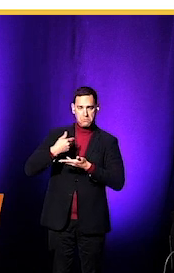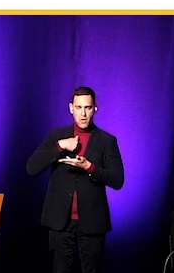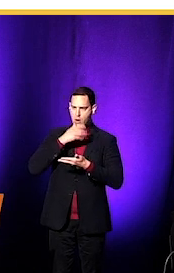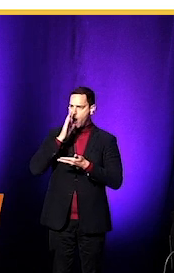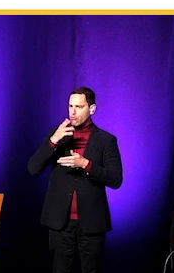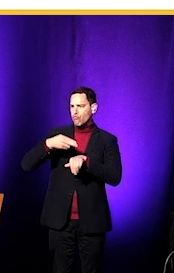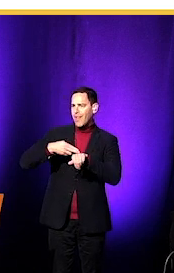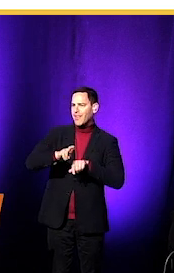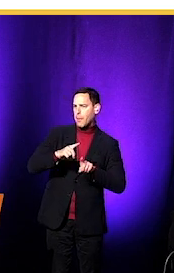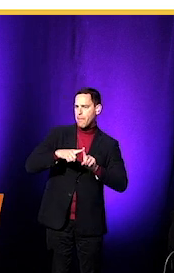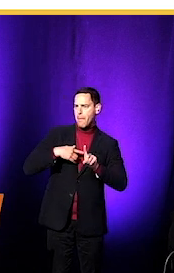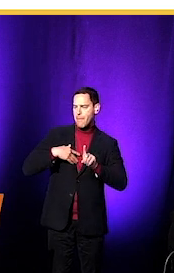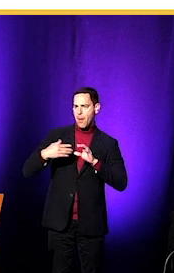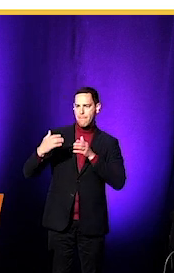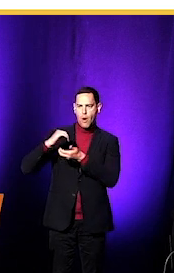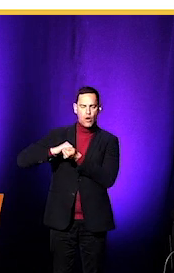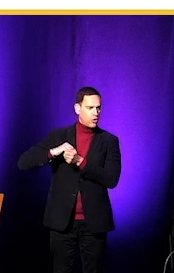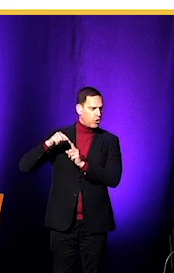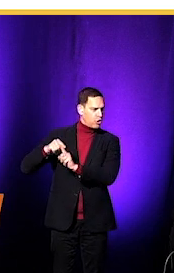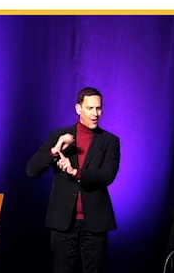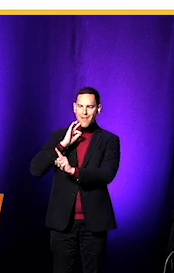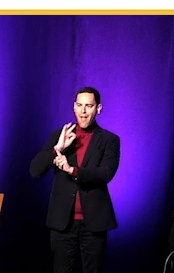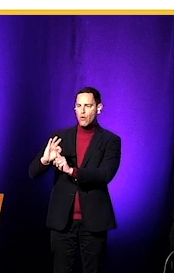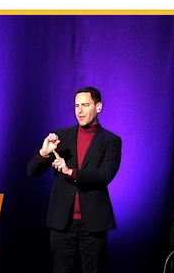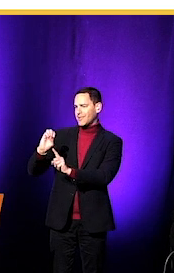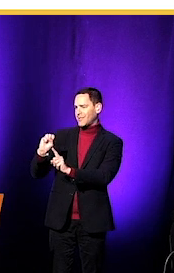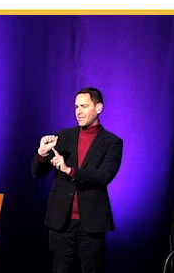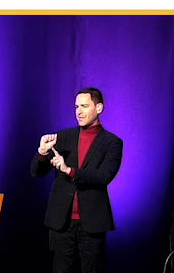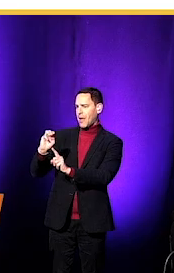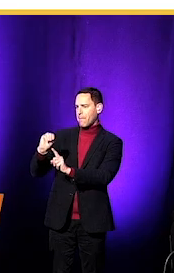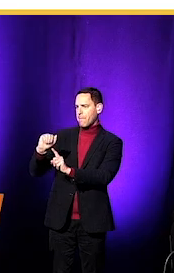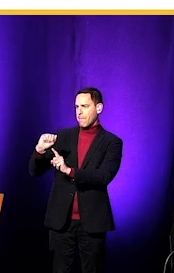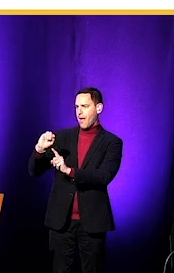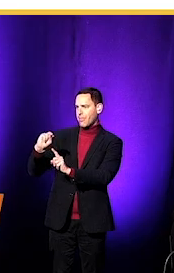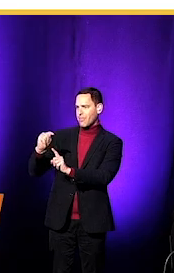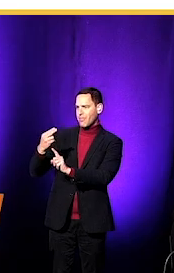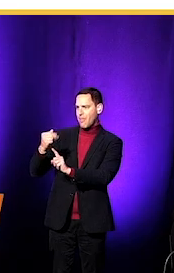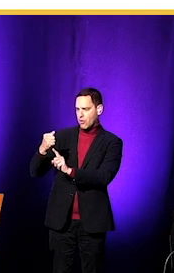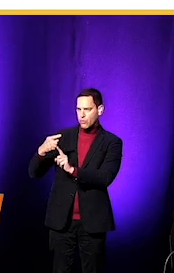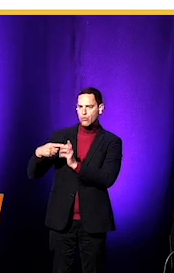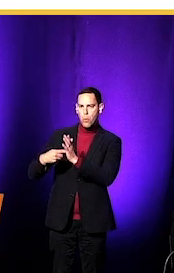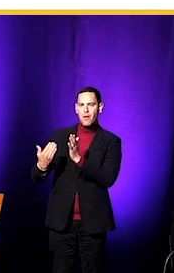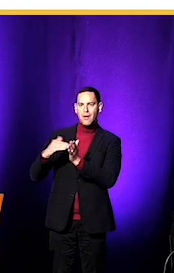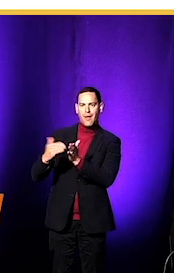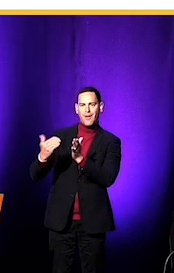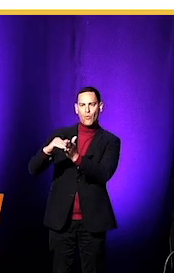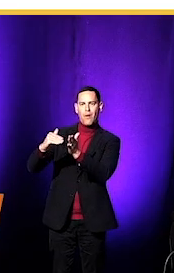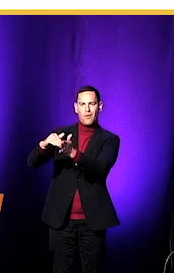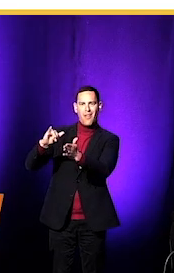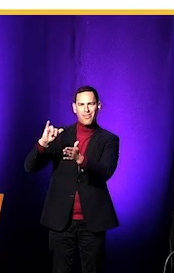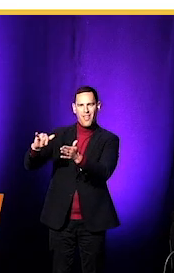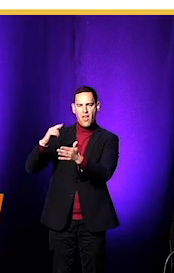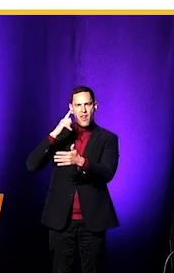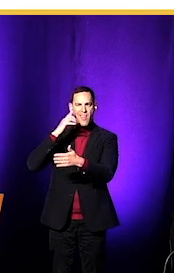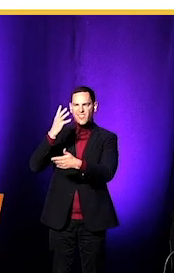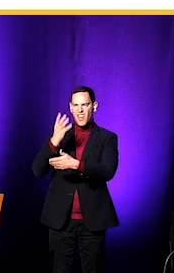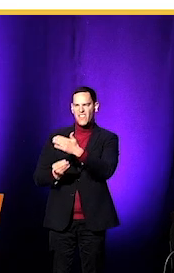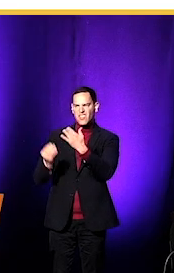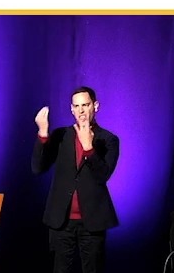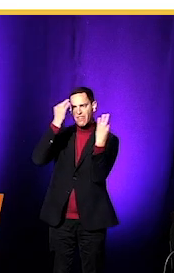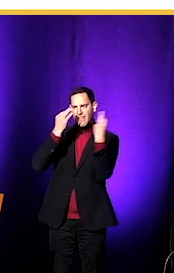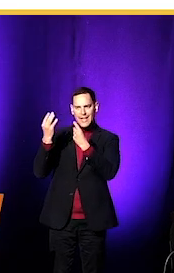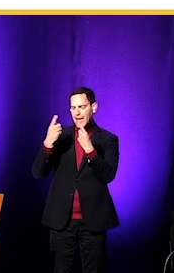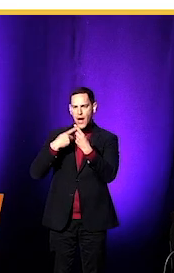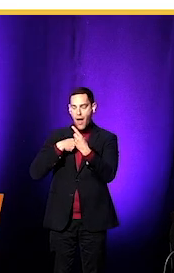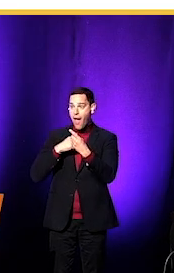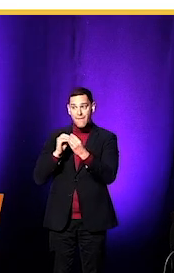constant partner at site, 9-year-old Samantha, demonstrated time and time again that the antidote to deficit thinking can be found when linking the child